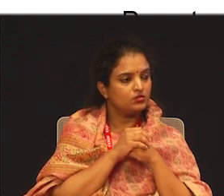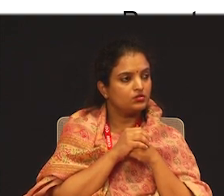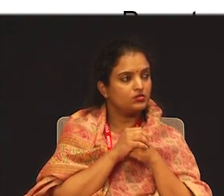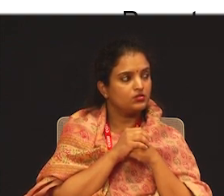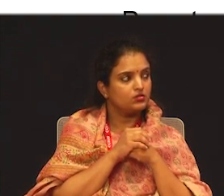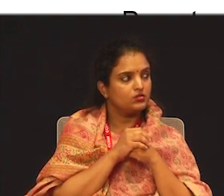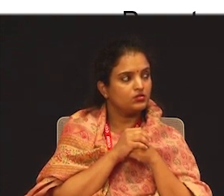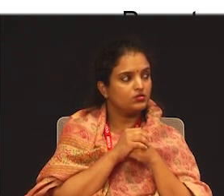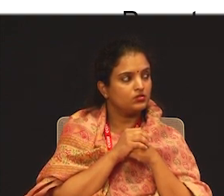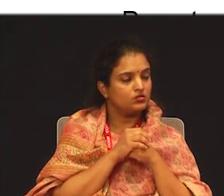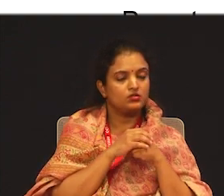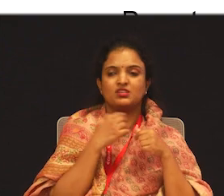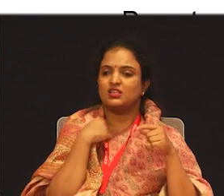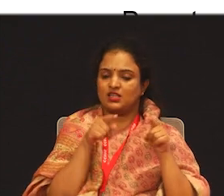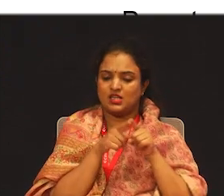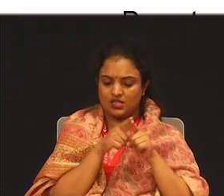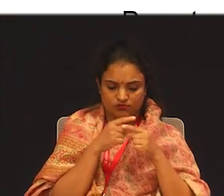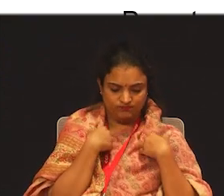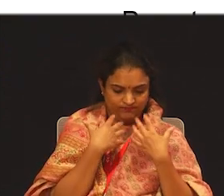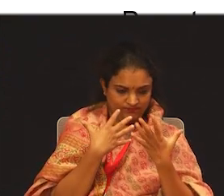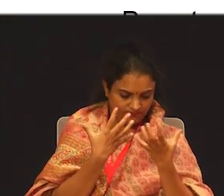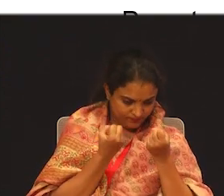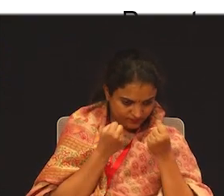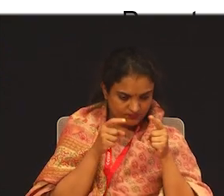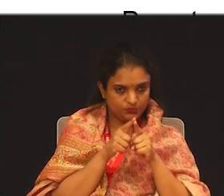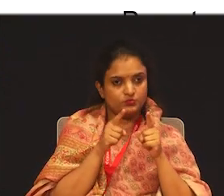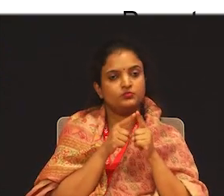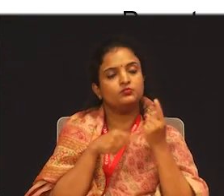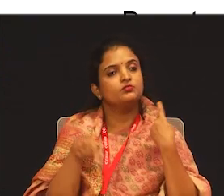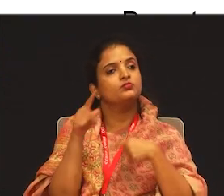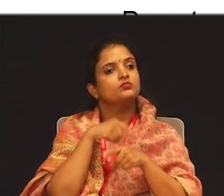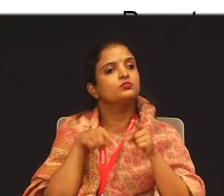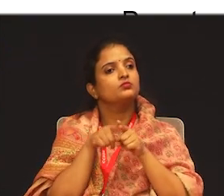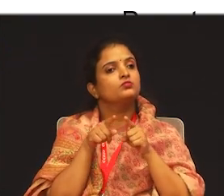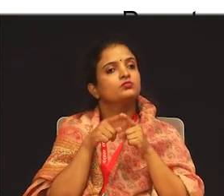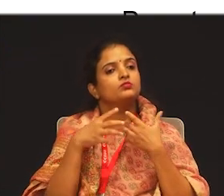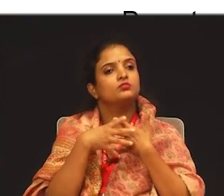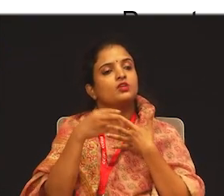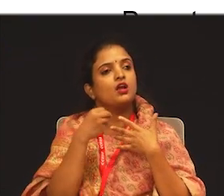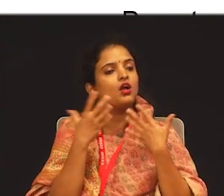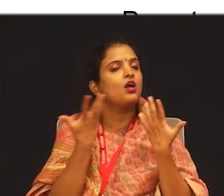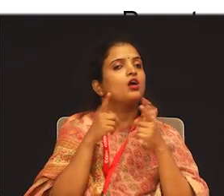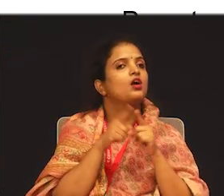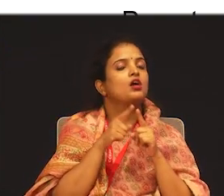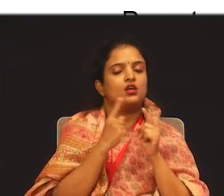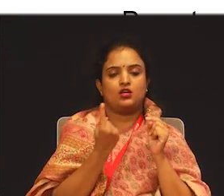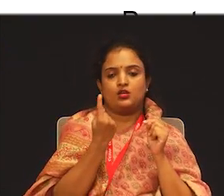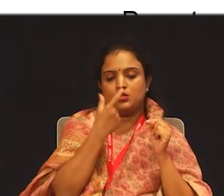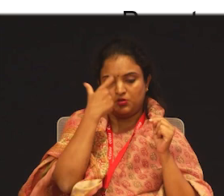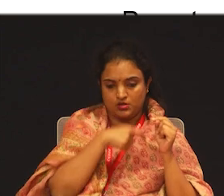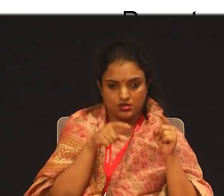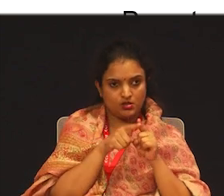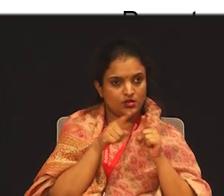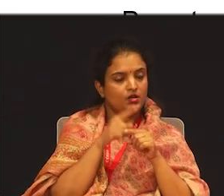the individual needs of the child as we spell them out in individualized education